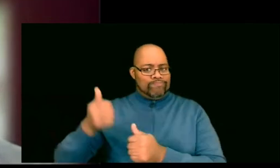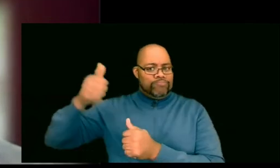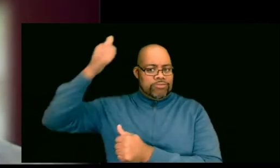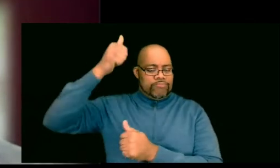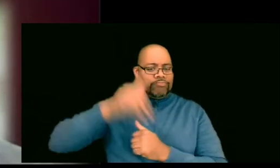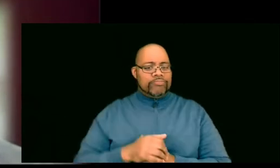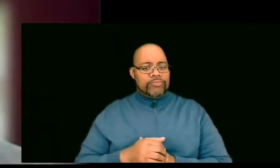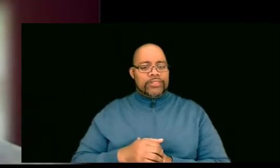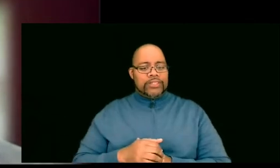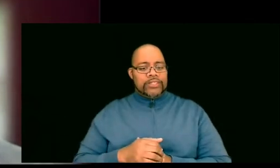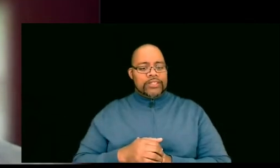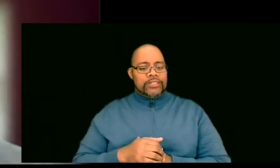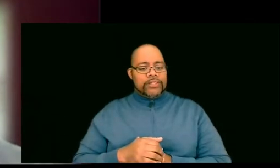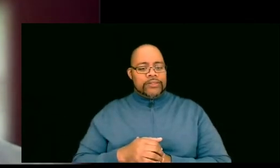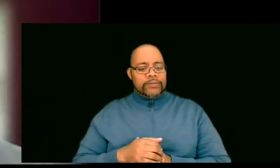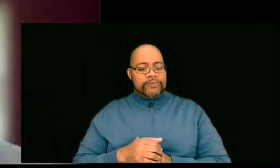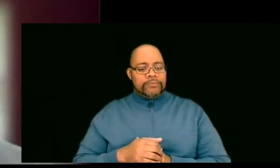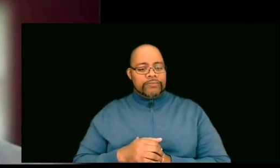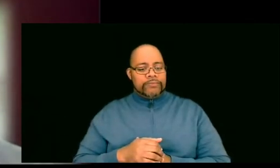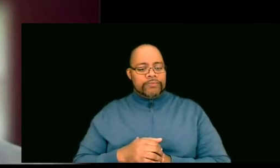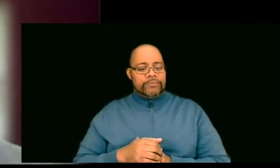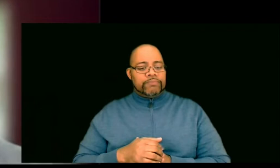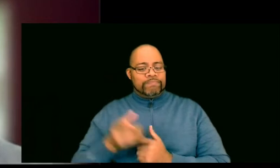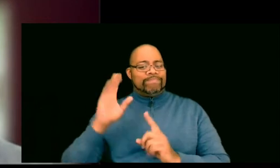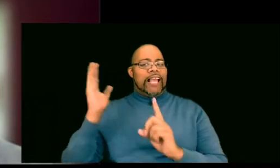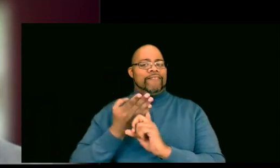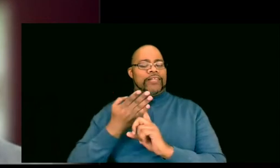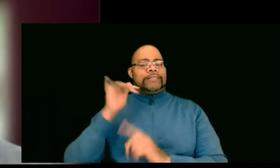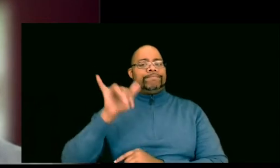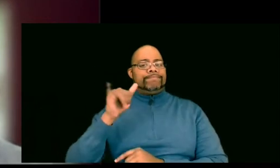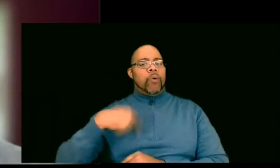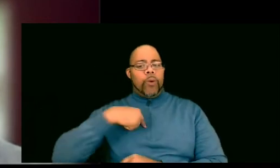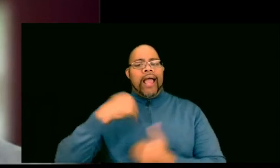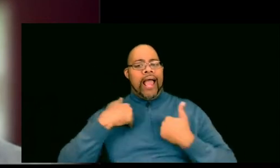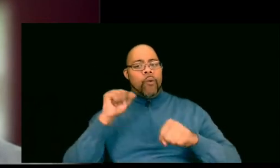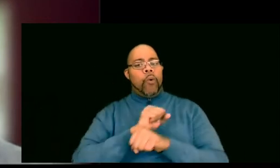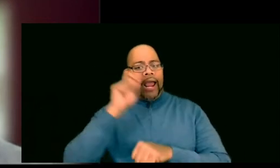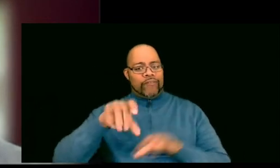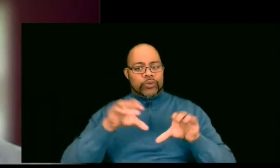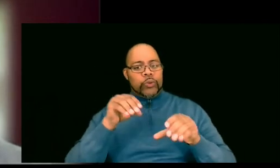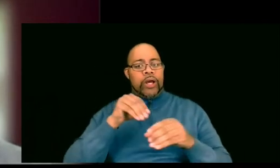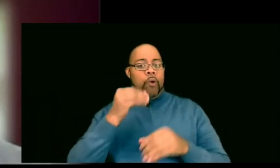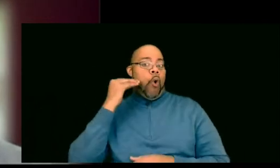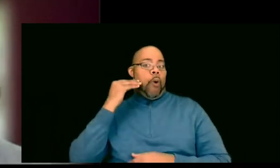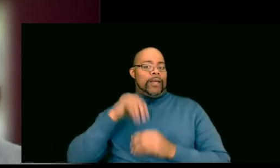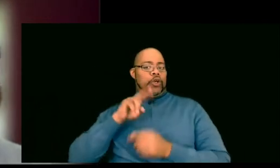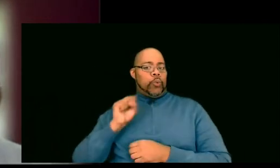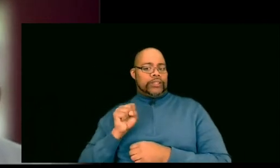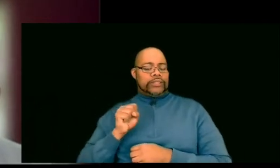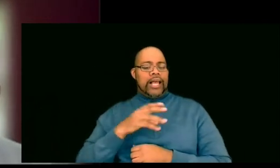be, the better heads, were convinced that we had work to do back